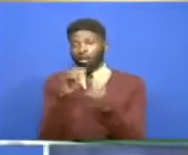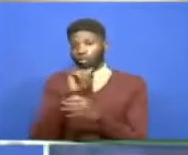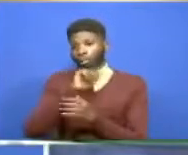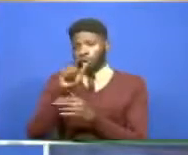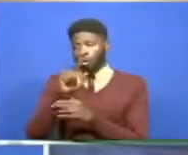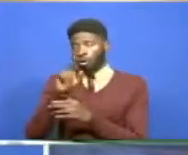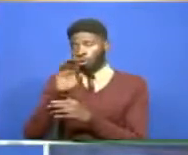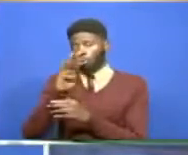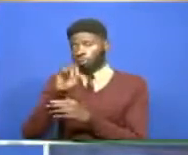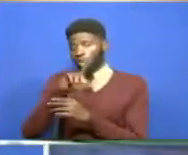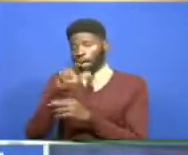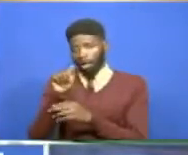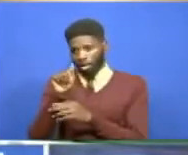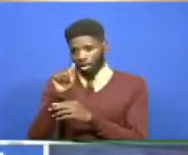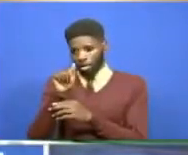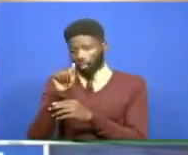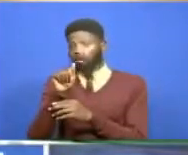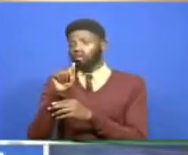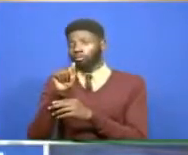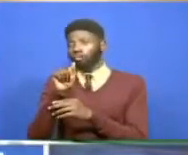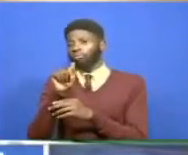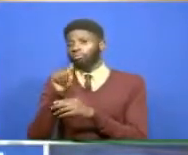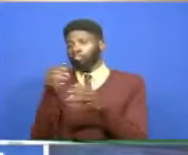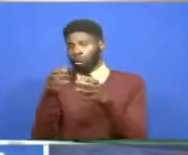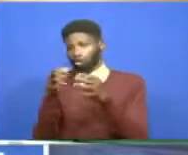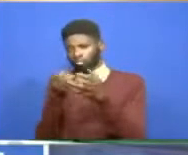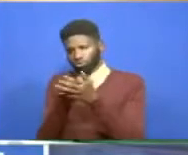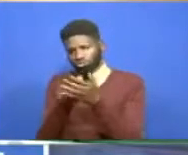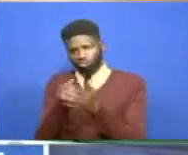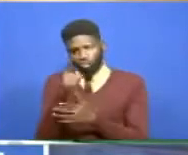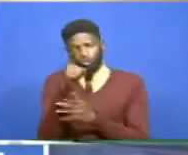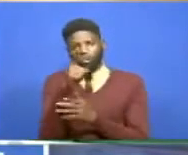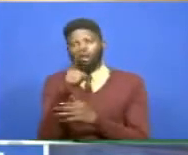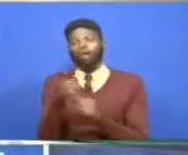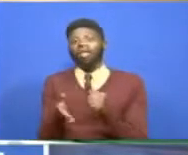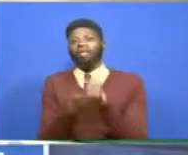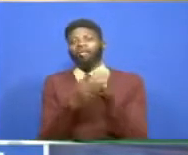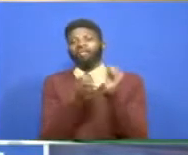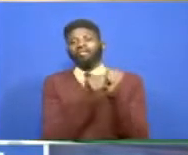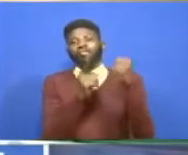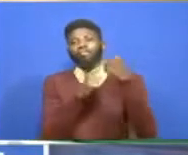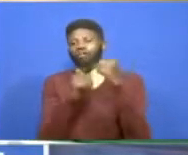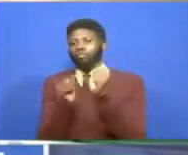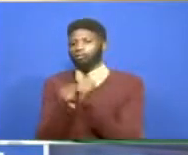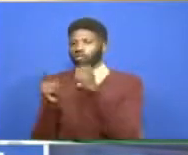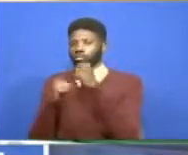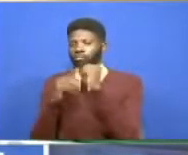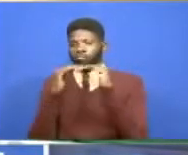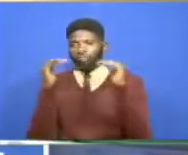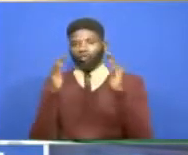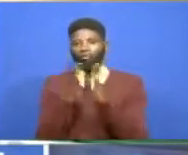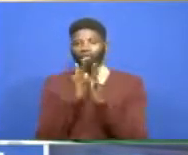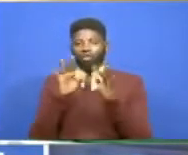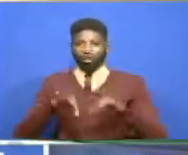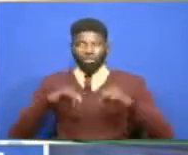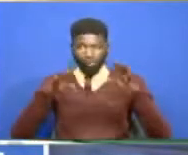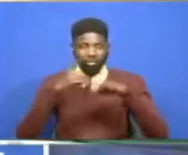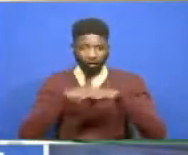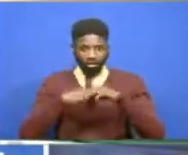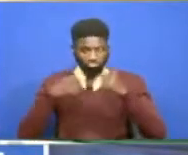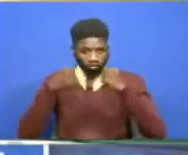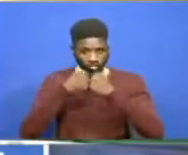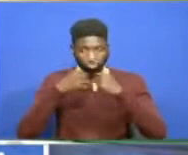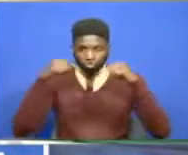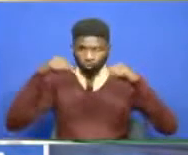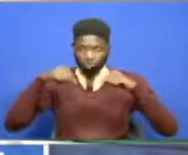Jordi Barrett salvaged a 16-16 draw against Australia in their first Bledisloe Cup test earlier today. The